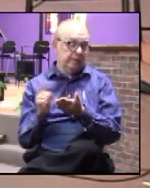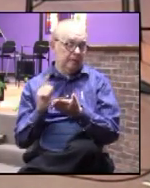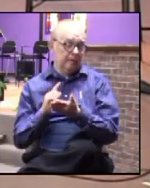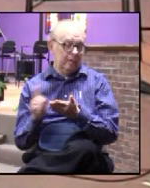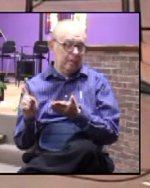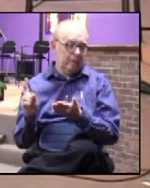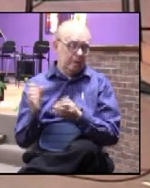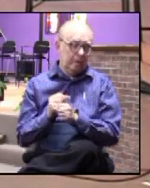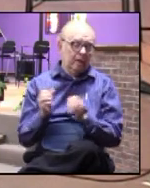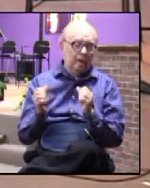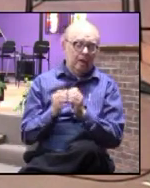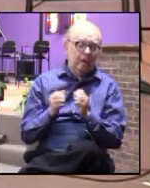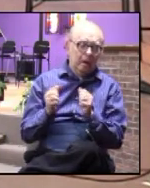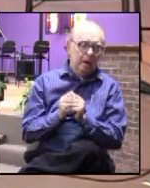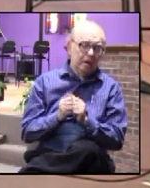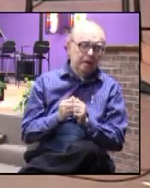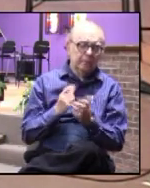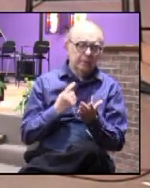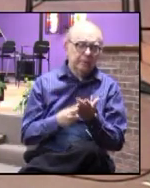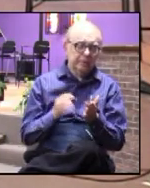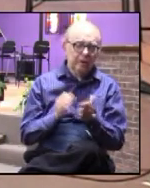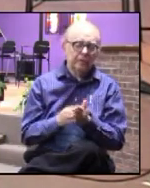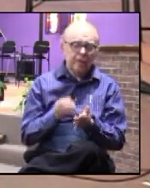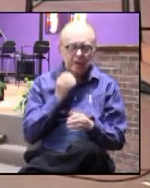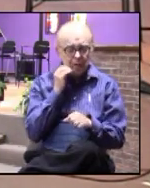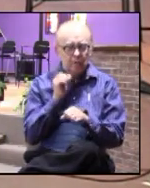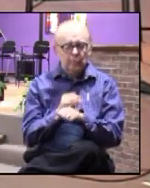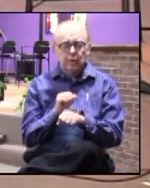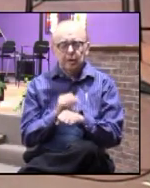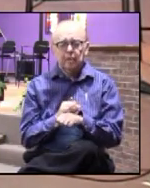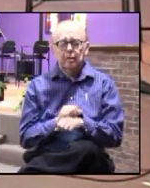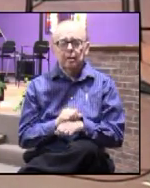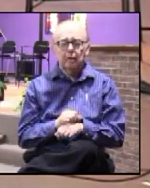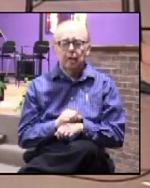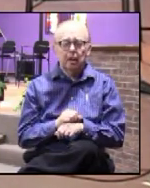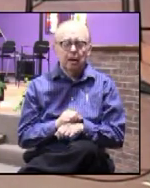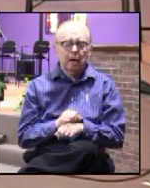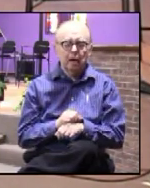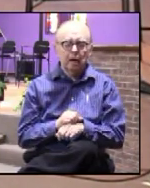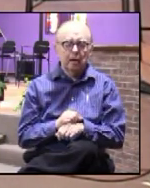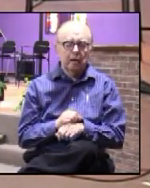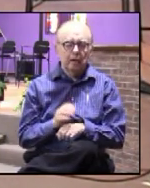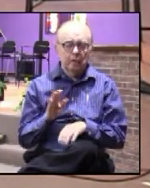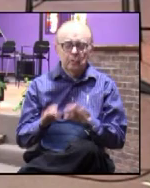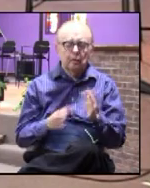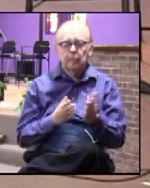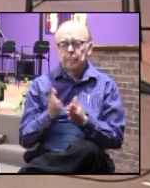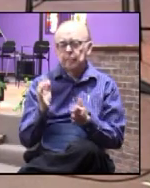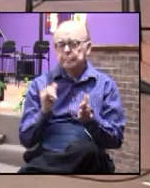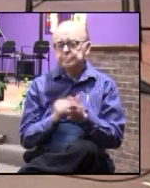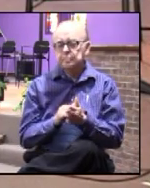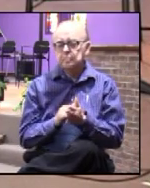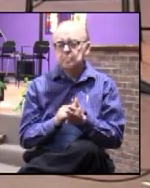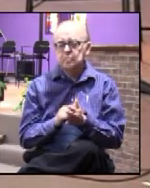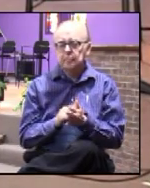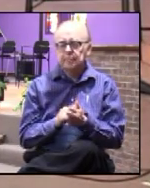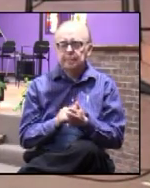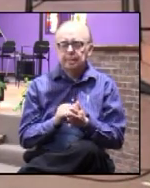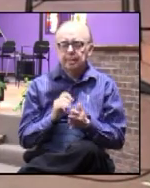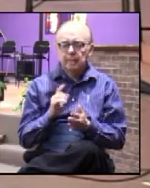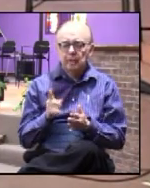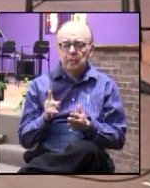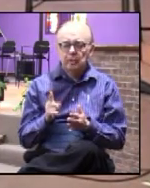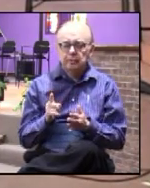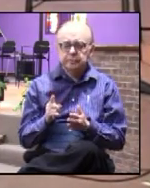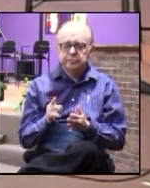we'll get together and we'll kind of discuss that homework. And then after that, after walking through that, your